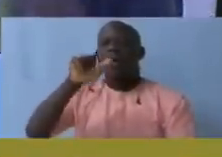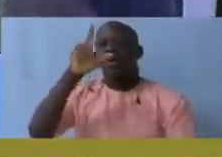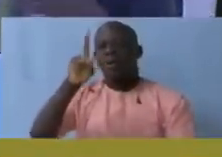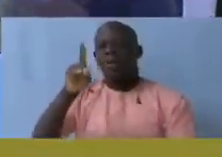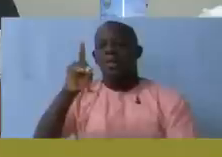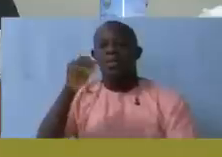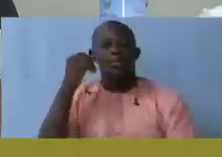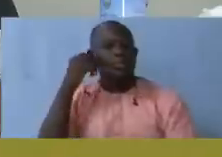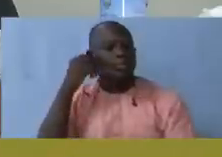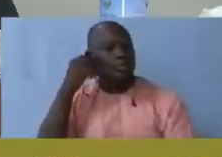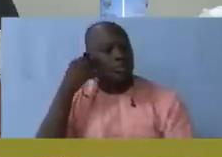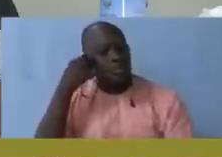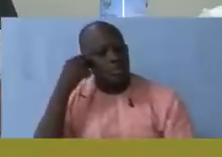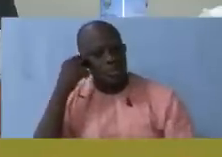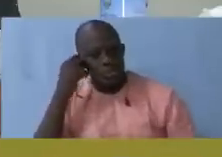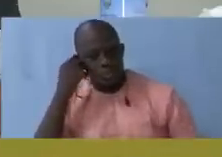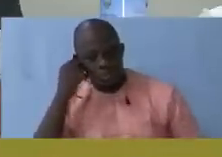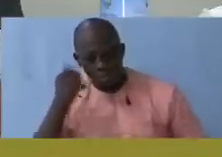Listen.